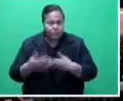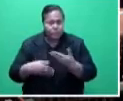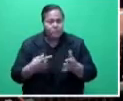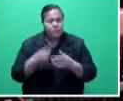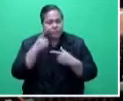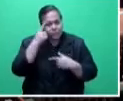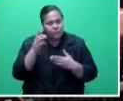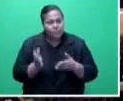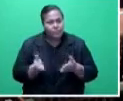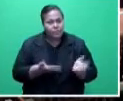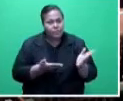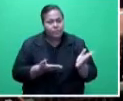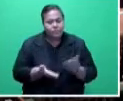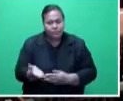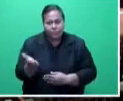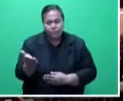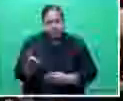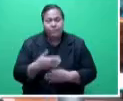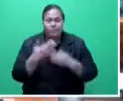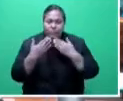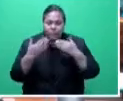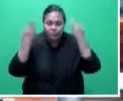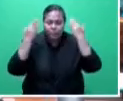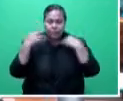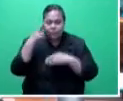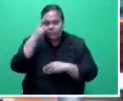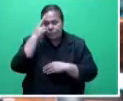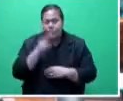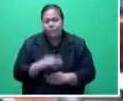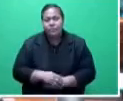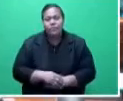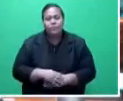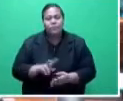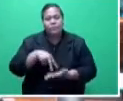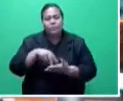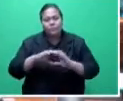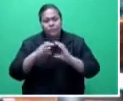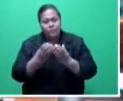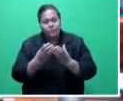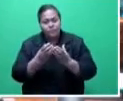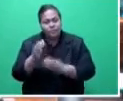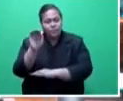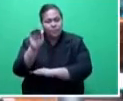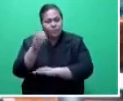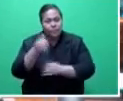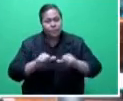You have the floor, sir. Thank you, Mr. Speaker, sir. Mr. Speaker, the Standing Committee on Foreign Affairs and